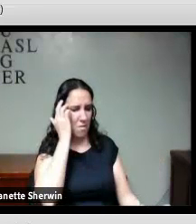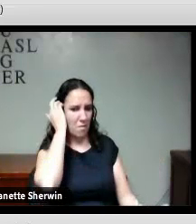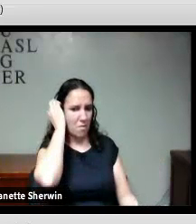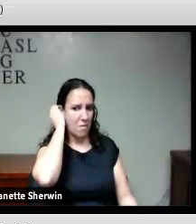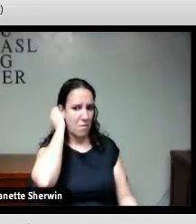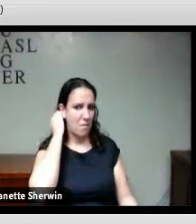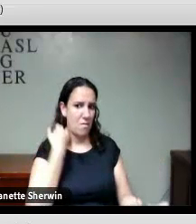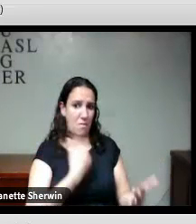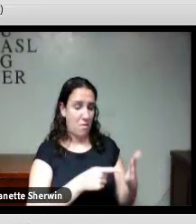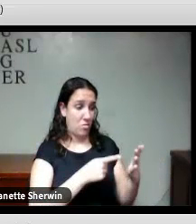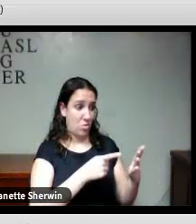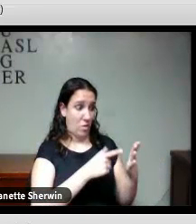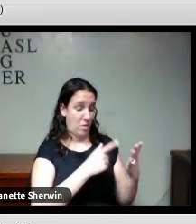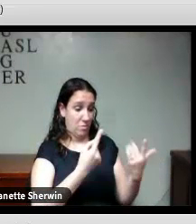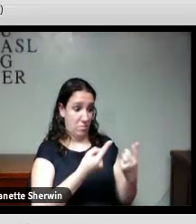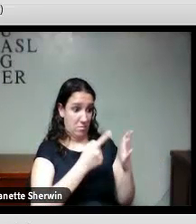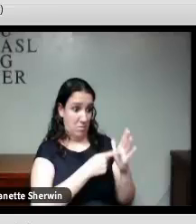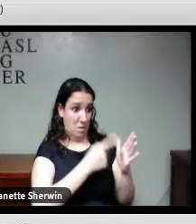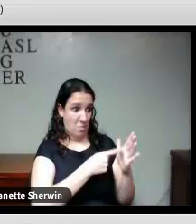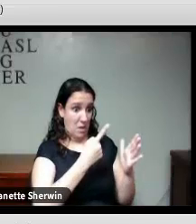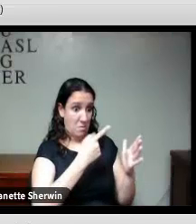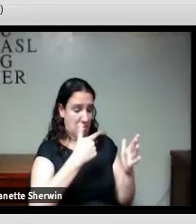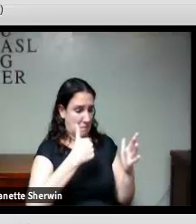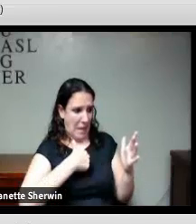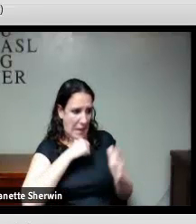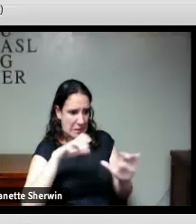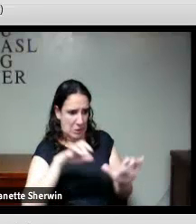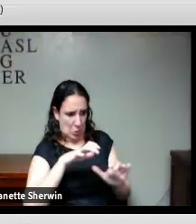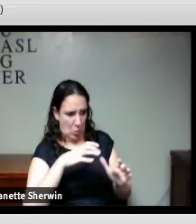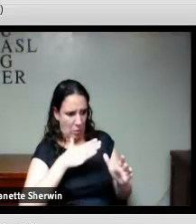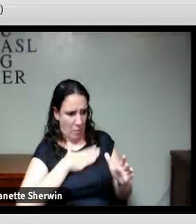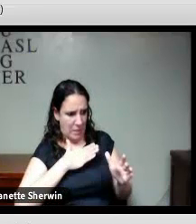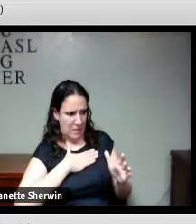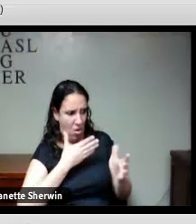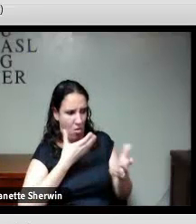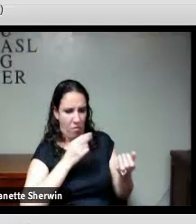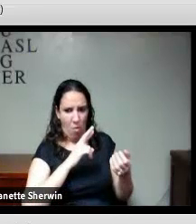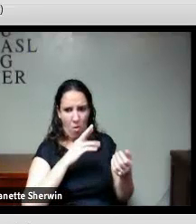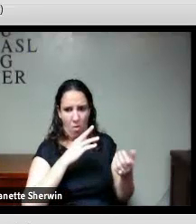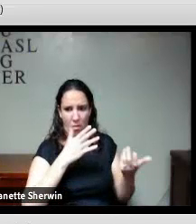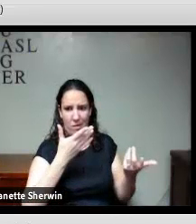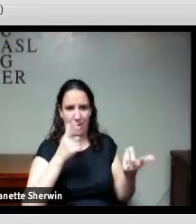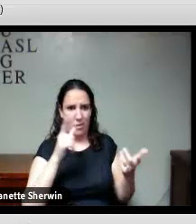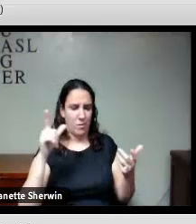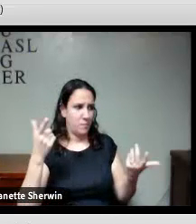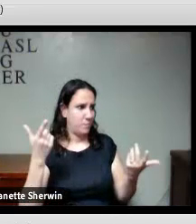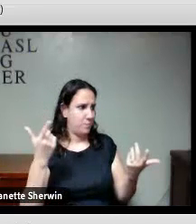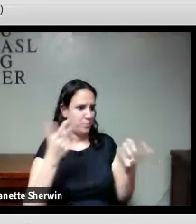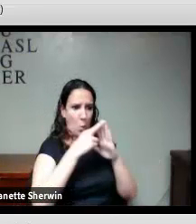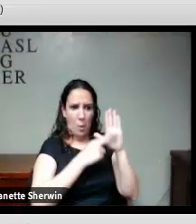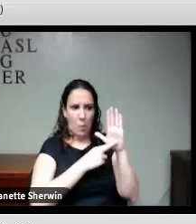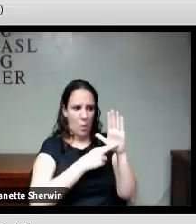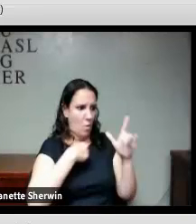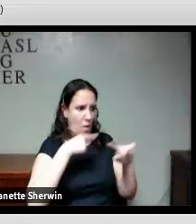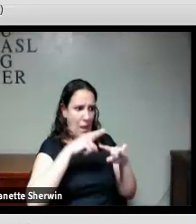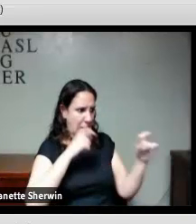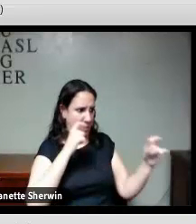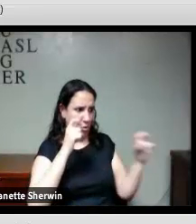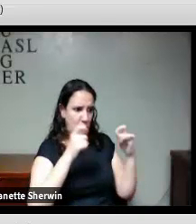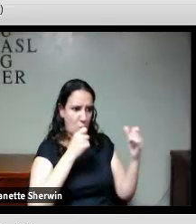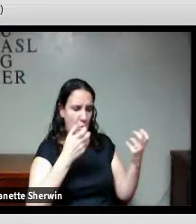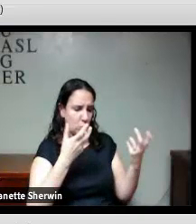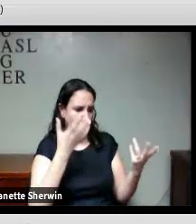personally did. It's something that my institution did or my organization did, or a rule or a policy I have no control over, and